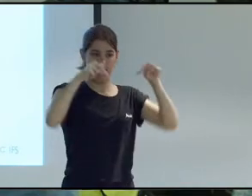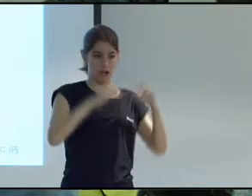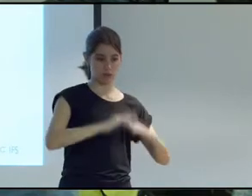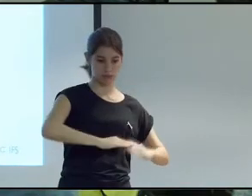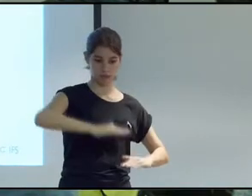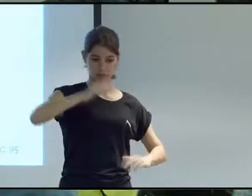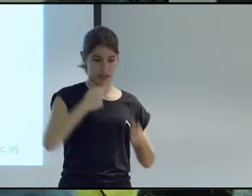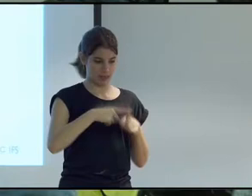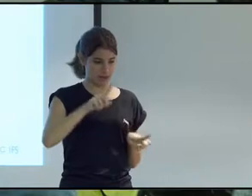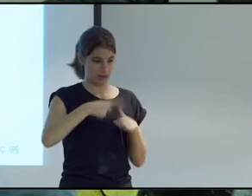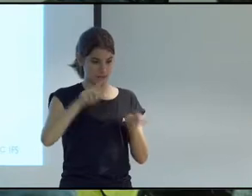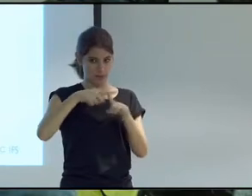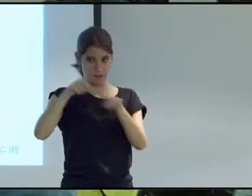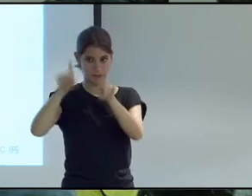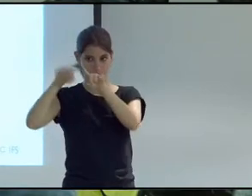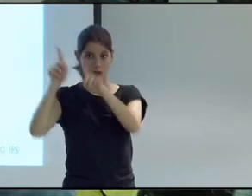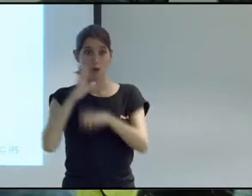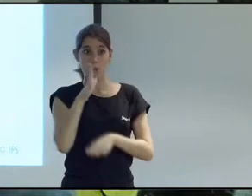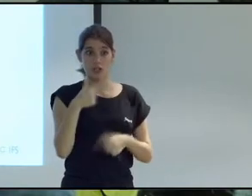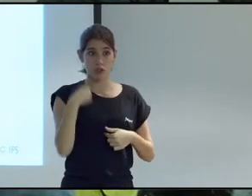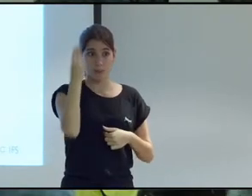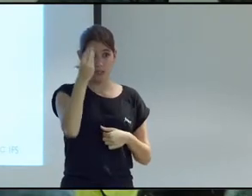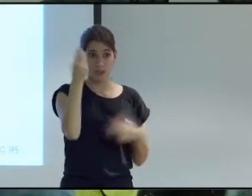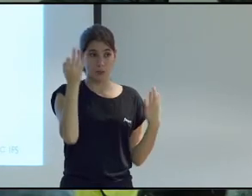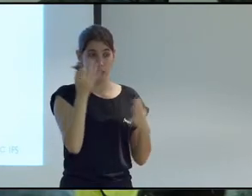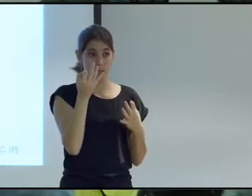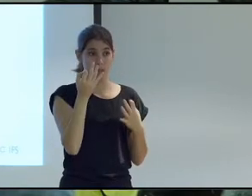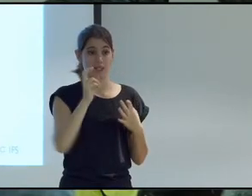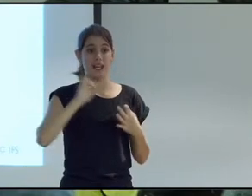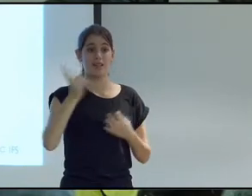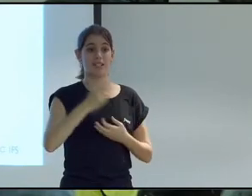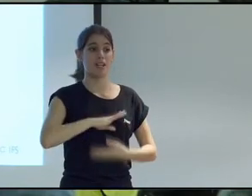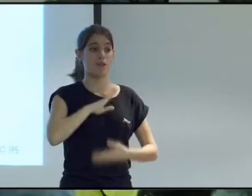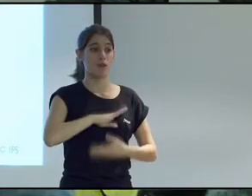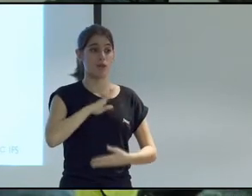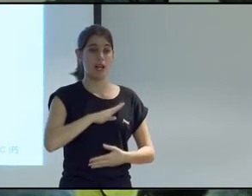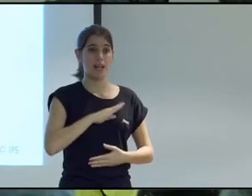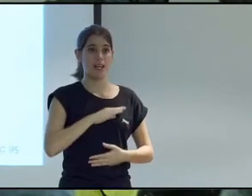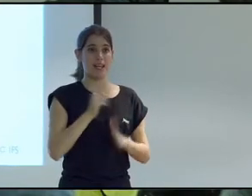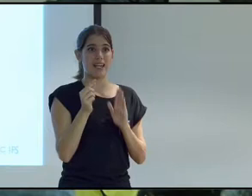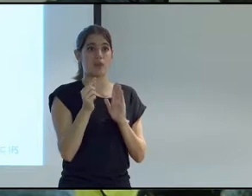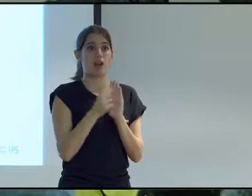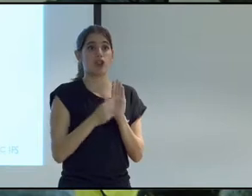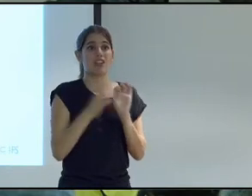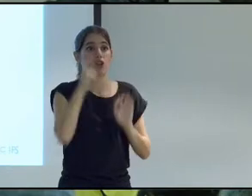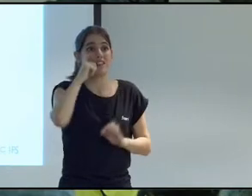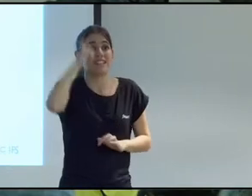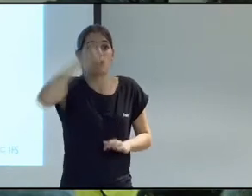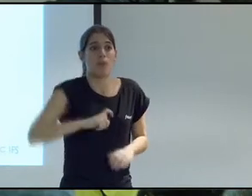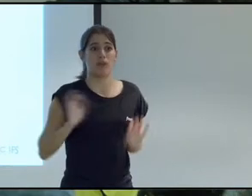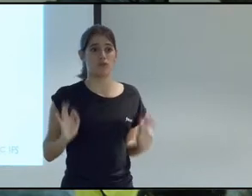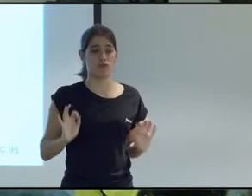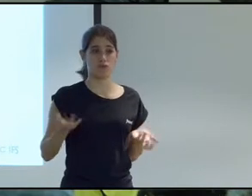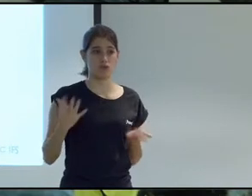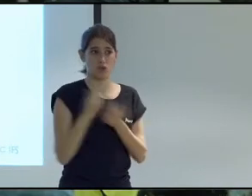as you can see on the bottom here. And so I think that functional diversity is inherent to the